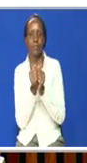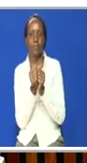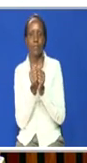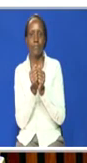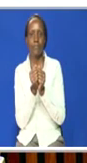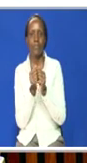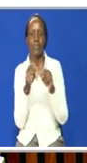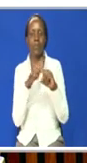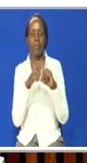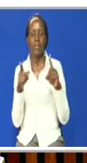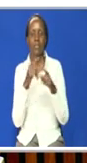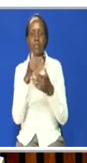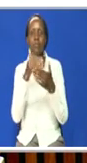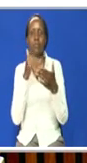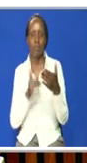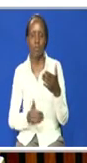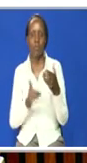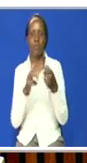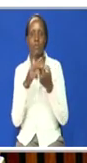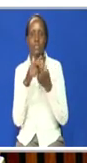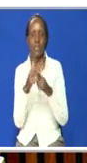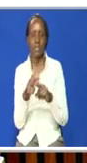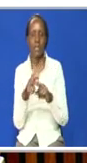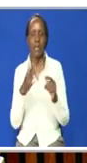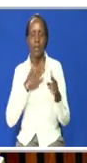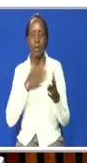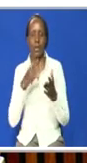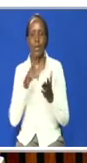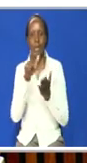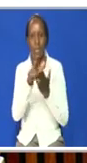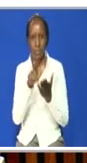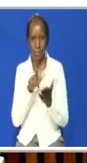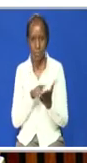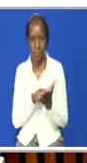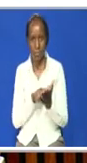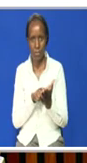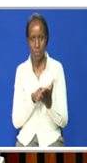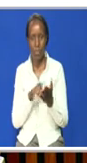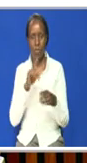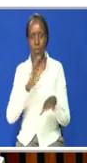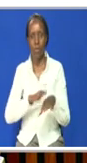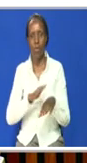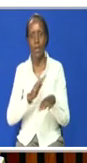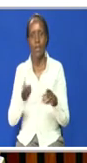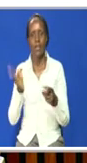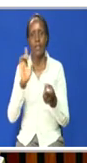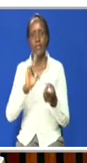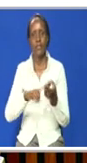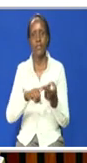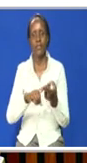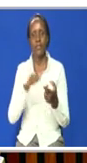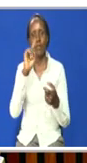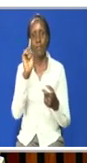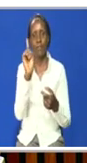But before we start our lesson on addition, let us